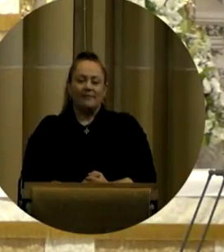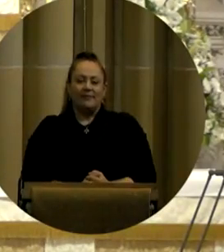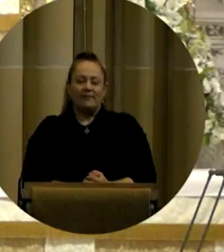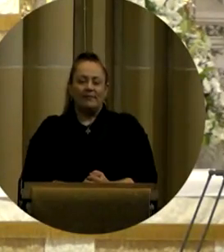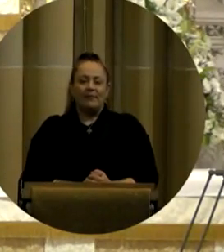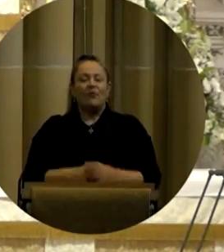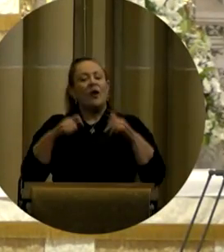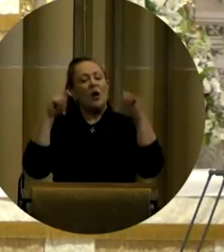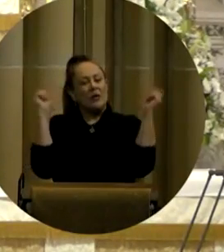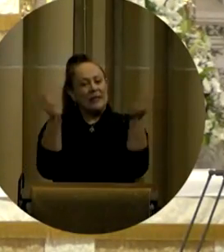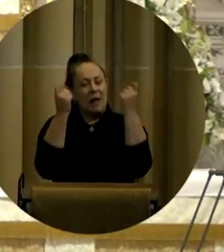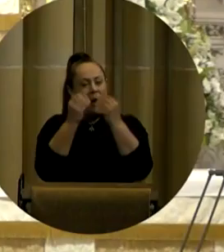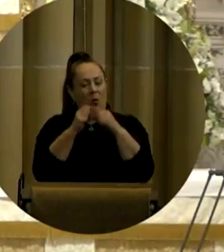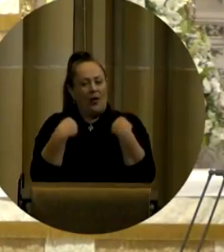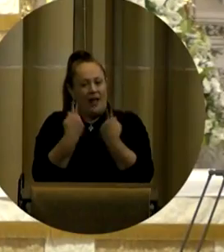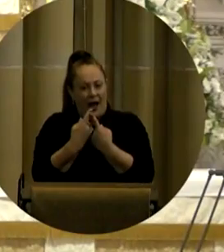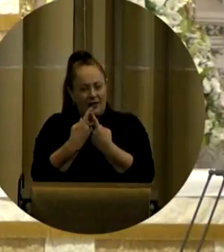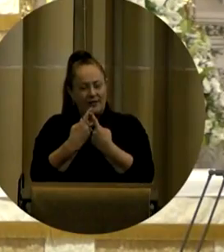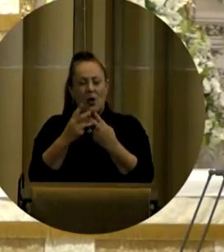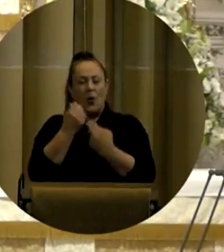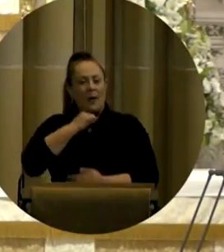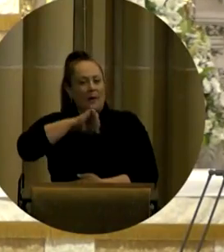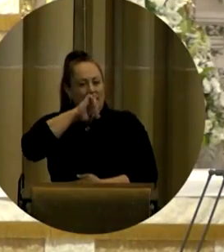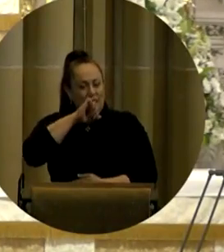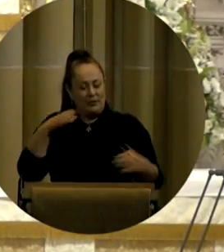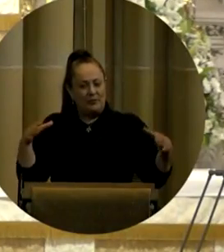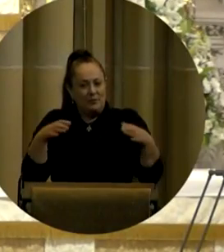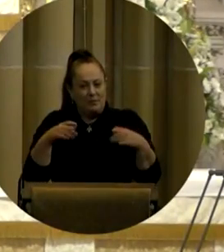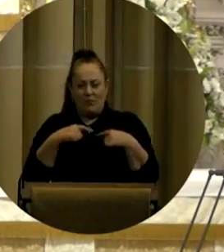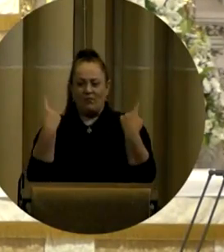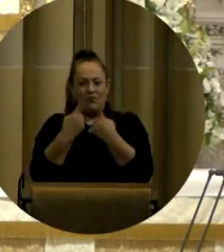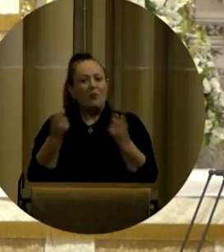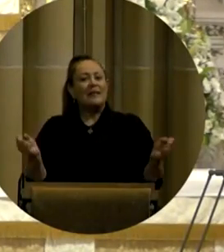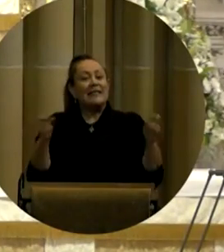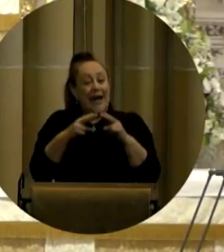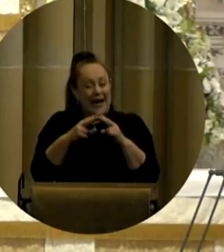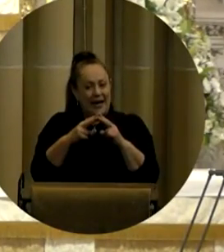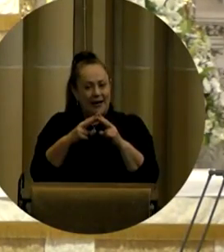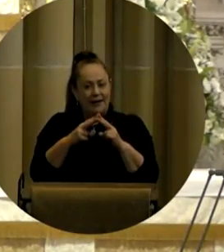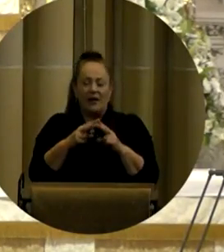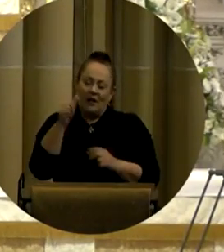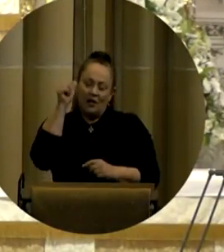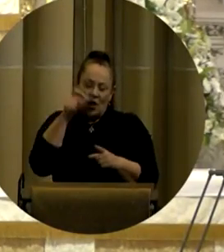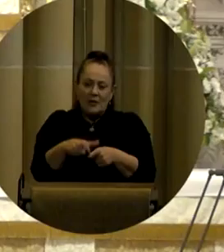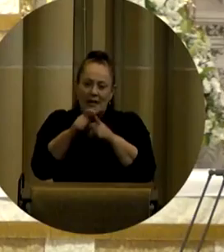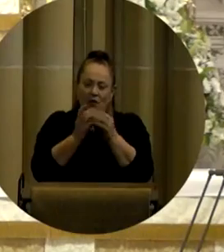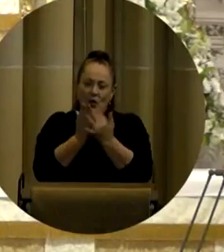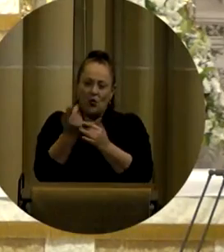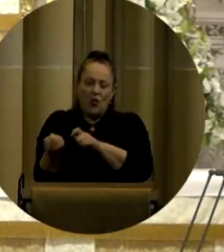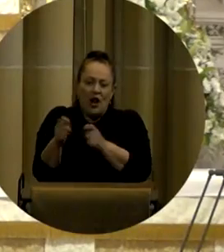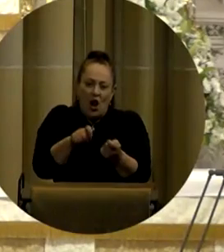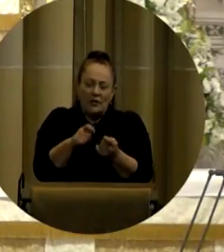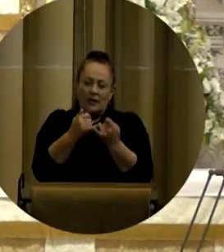And celebrating with me are the bishops and vicars from Sydney. Due to lockdown, very few